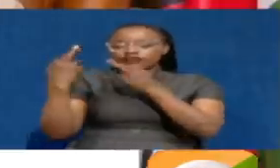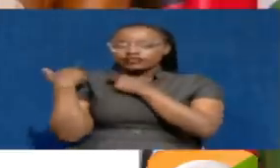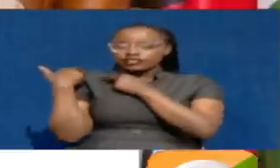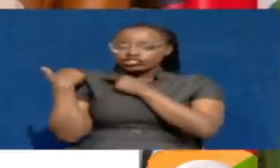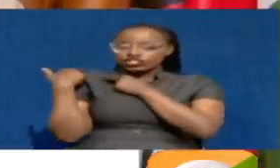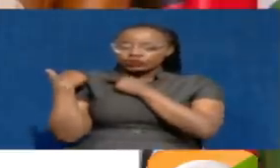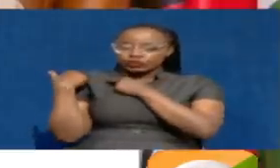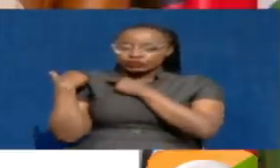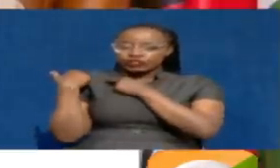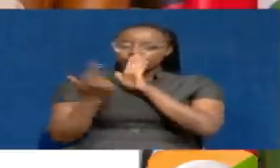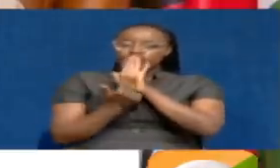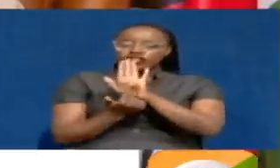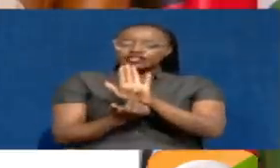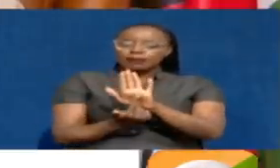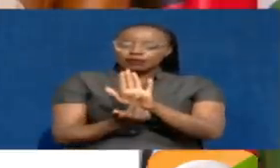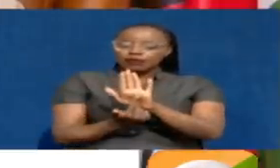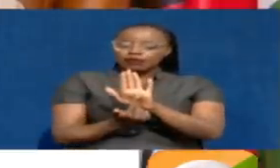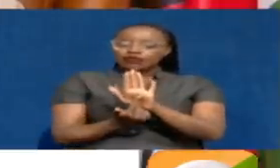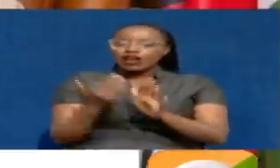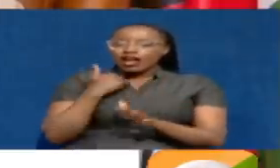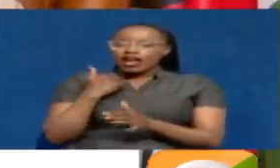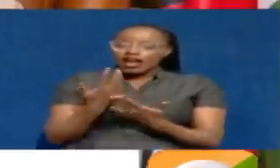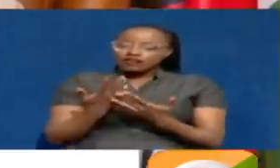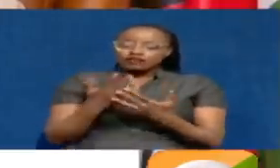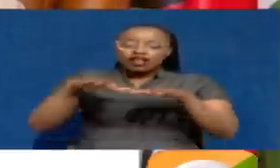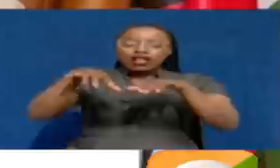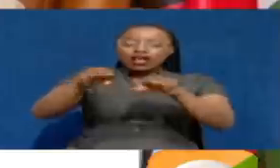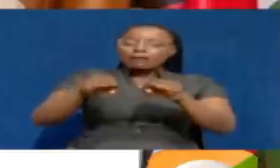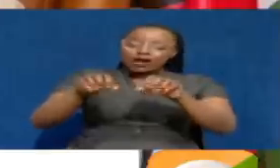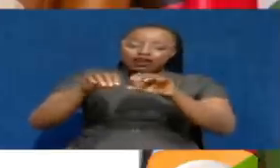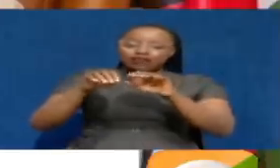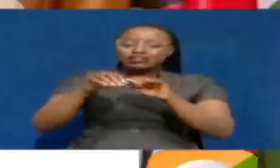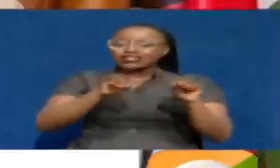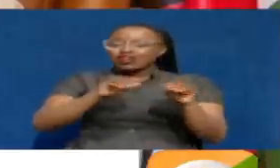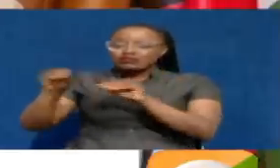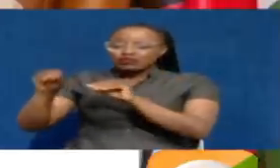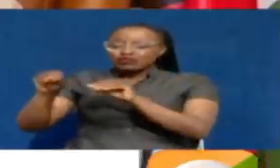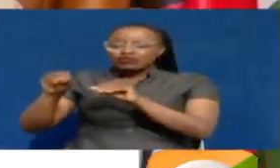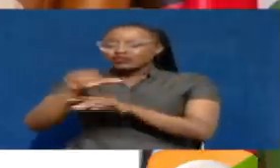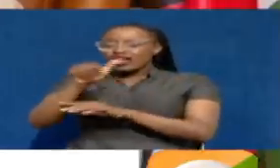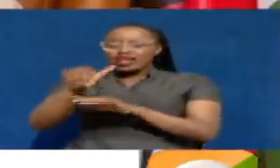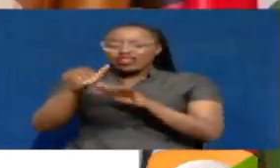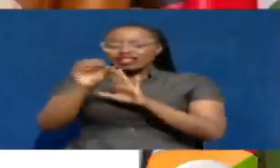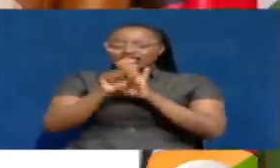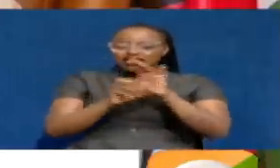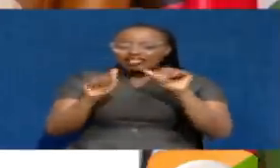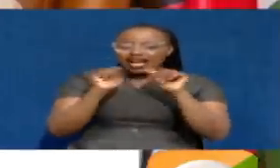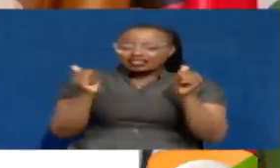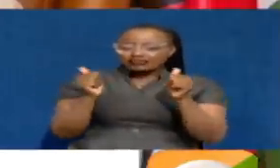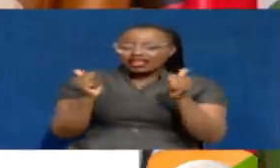responsibilities, like taking a state corporation to be managed by another department of